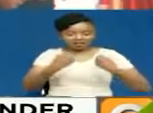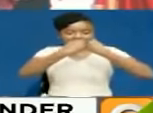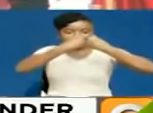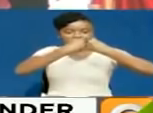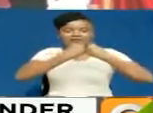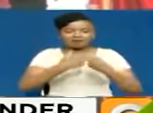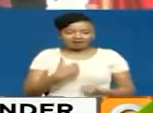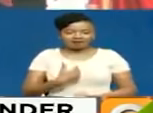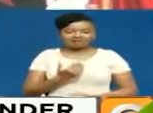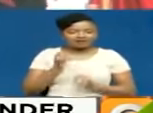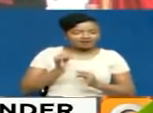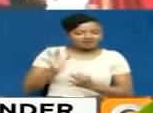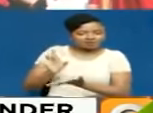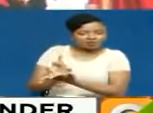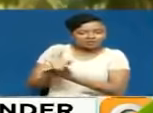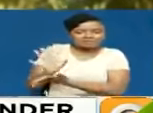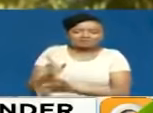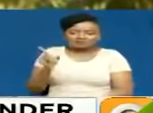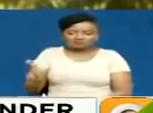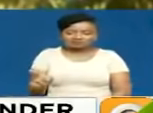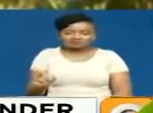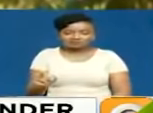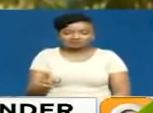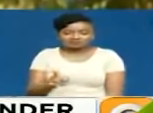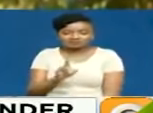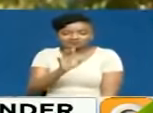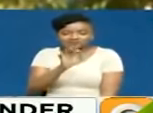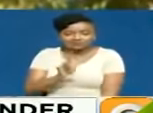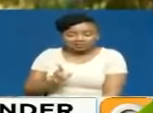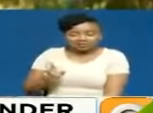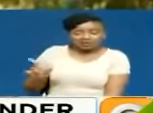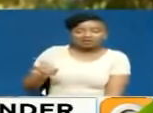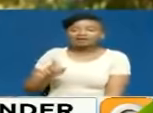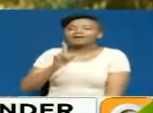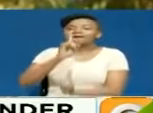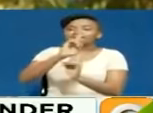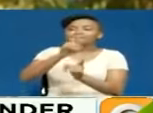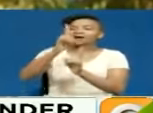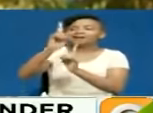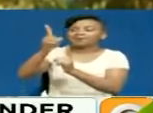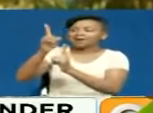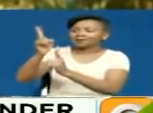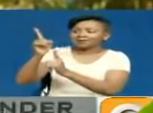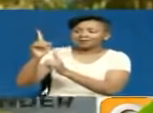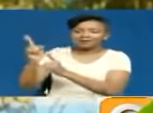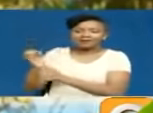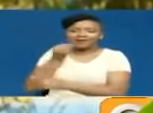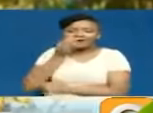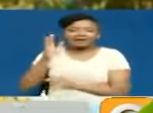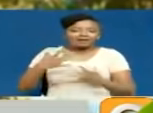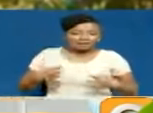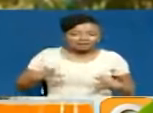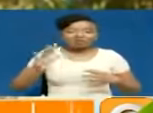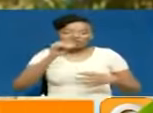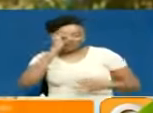the push to have Ruto out of government. And he's also going around telling people, serikali